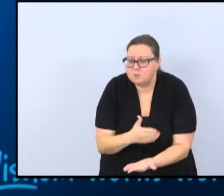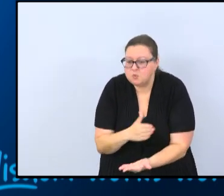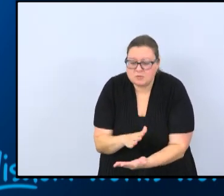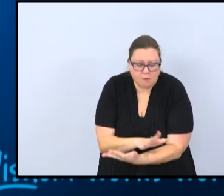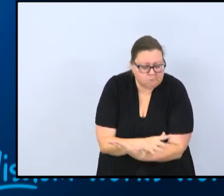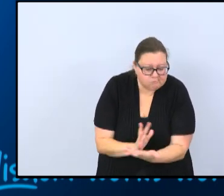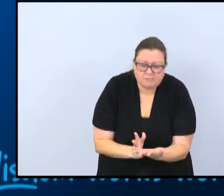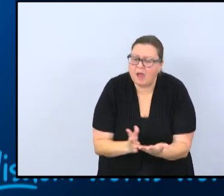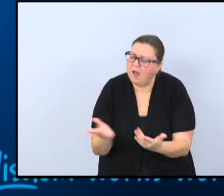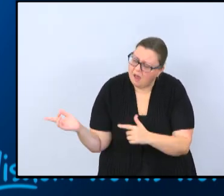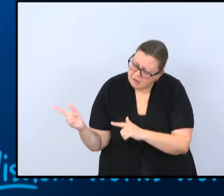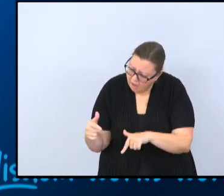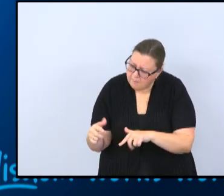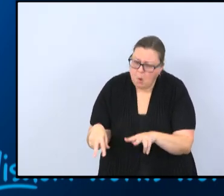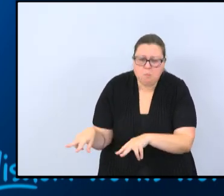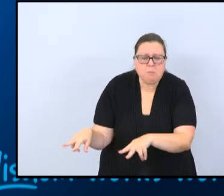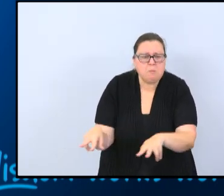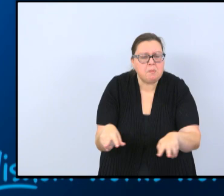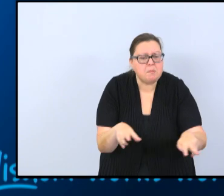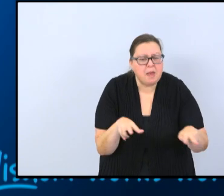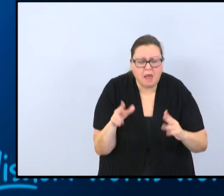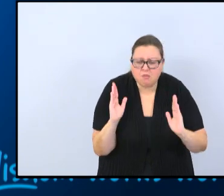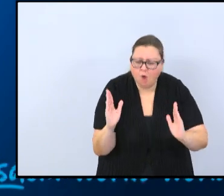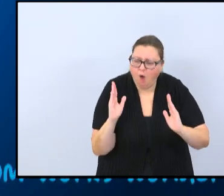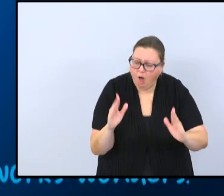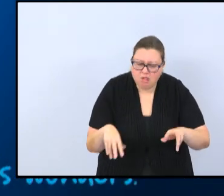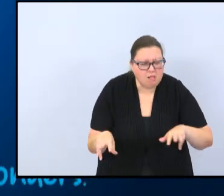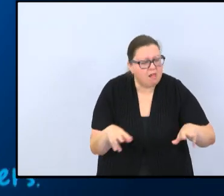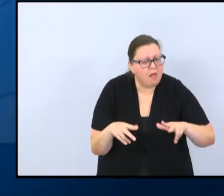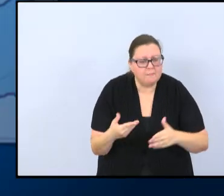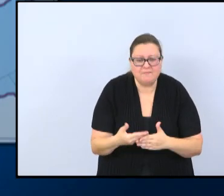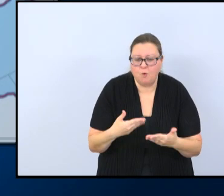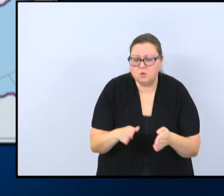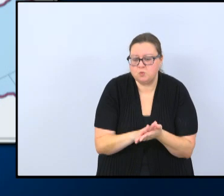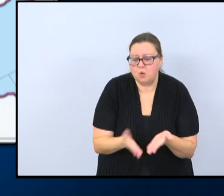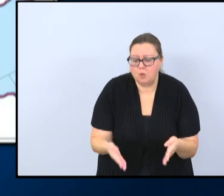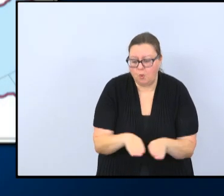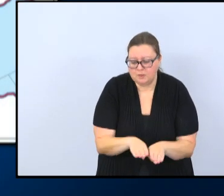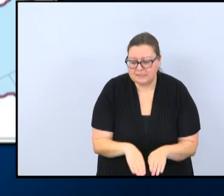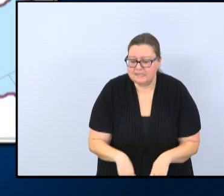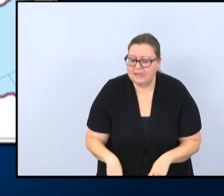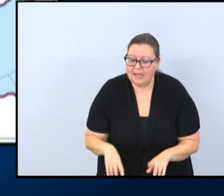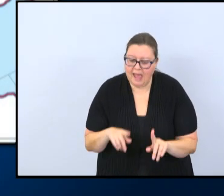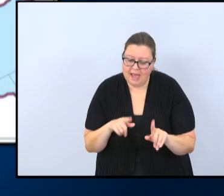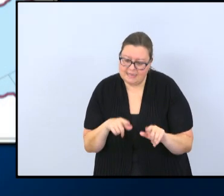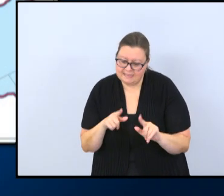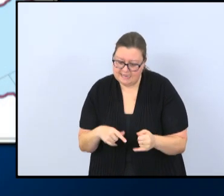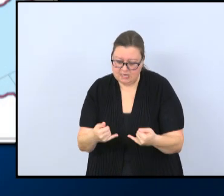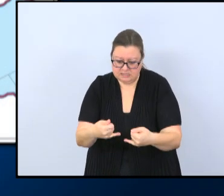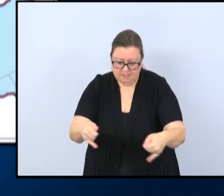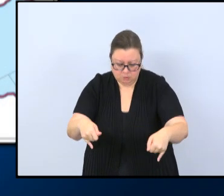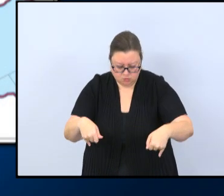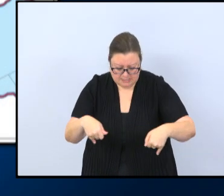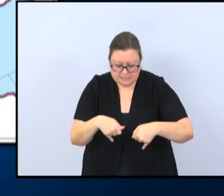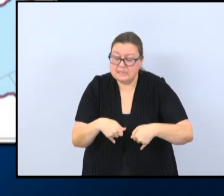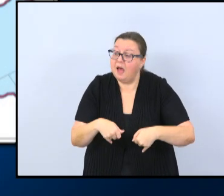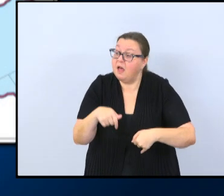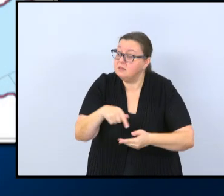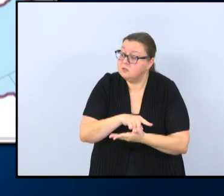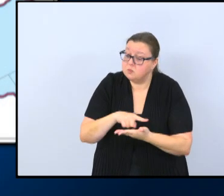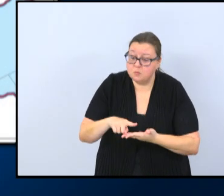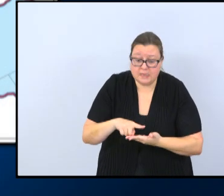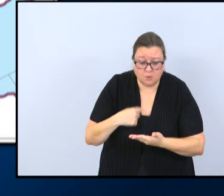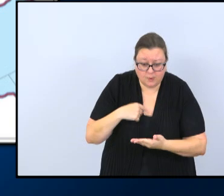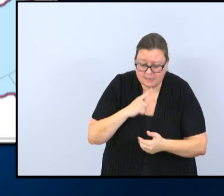final time before that school closes. With our attendance boundaries, this week we have initiated communication to our families